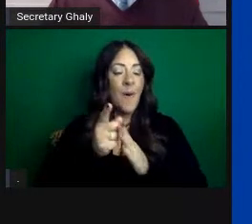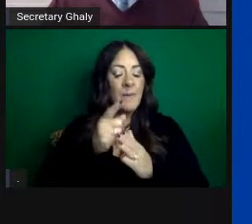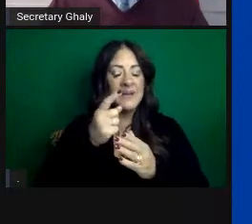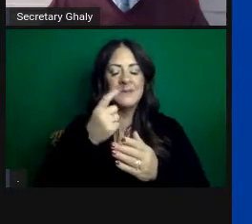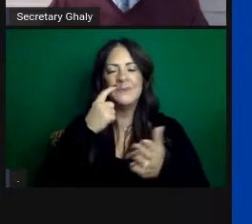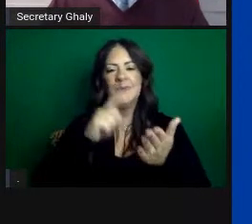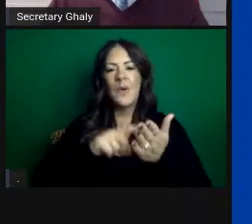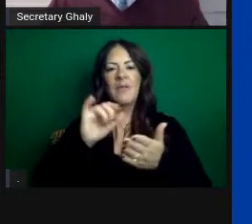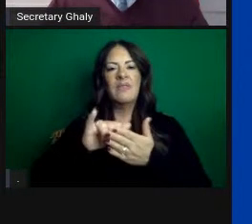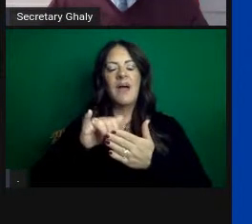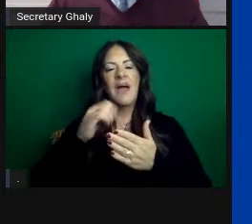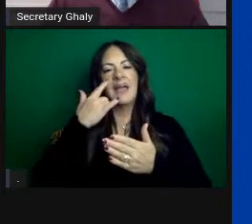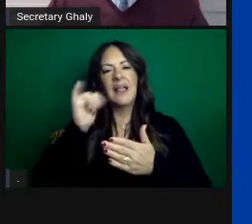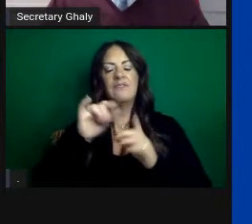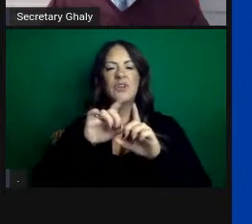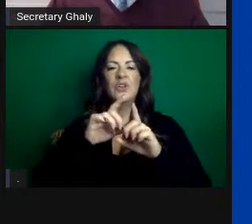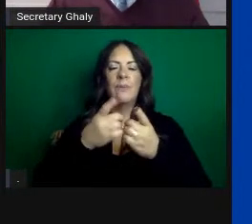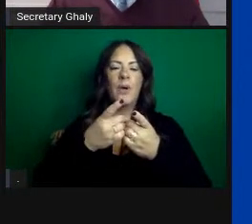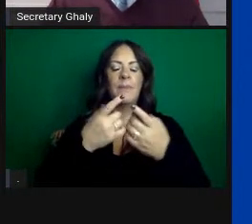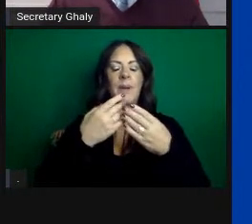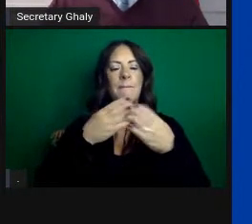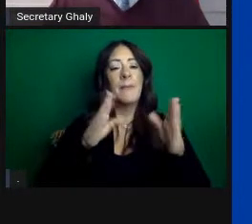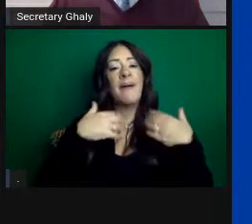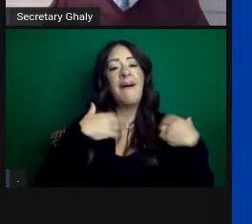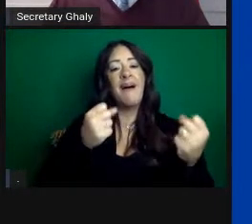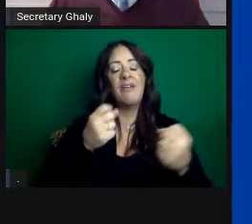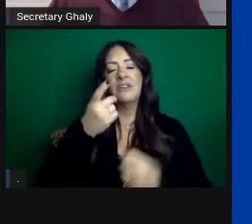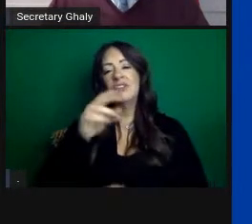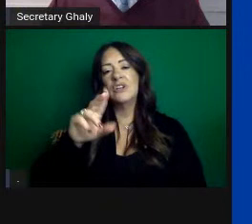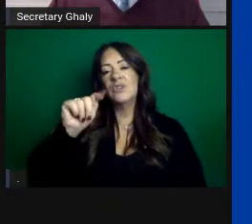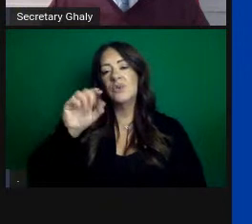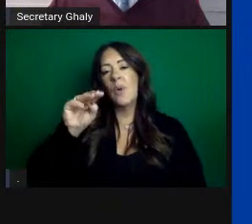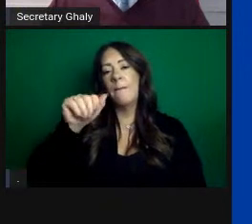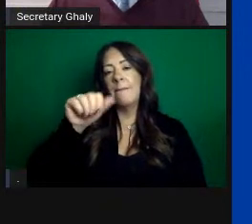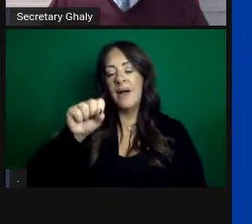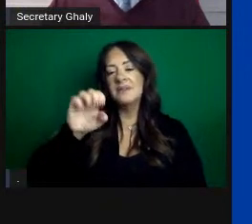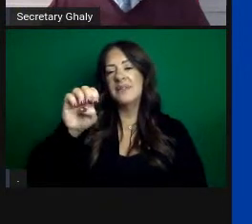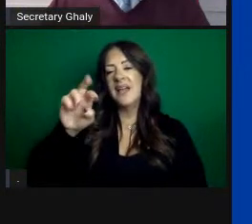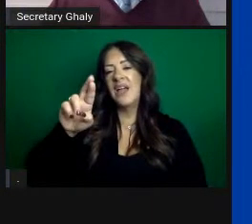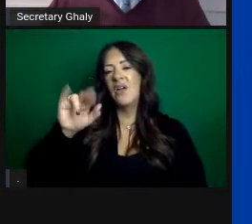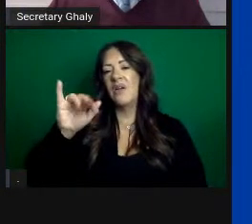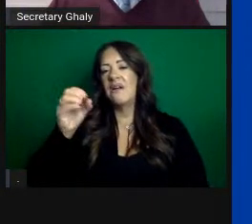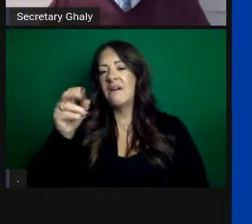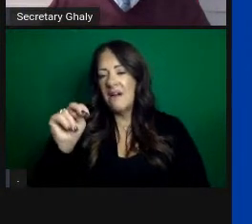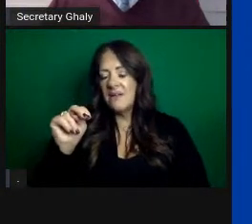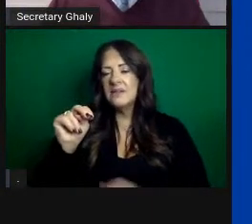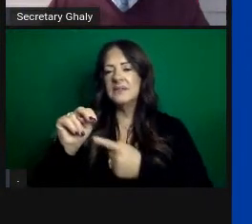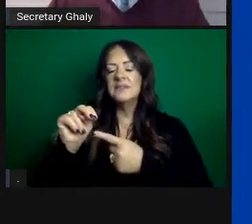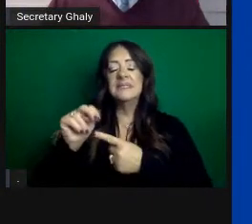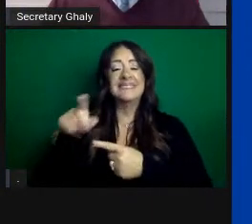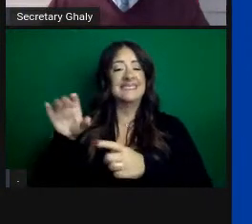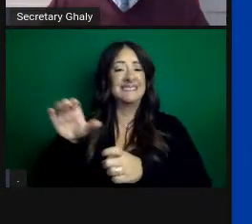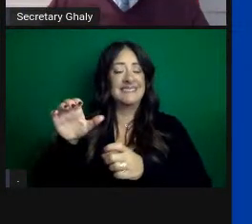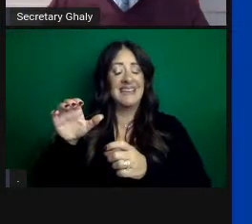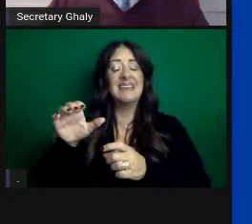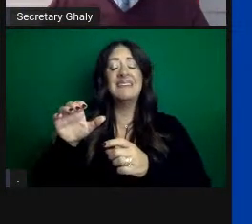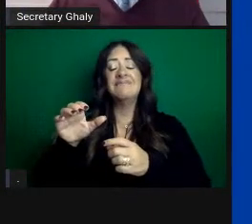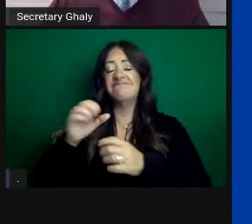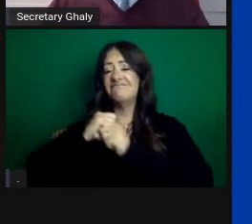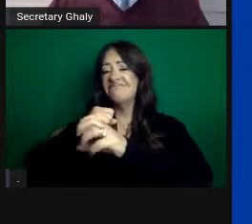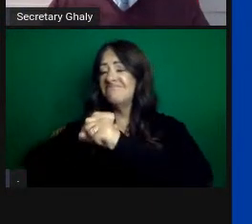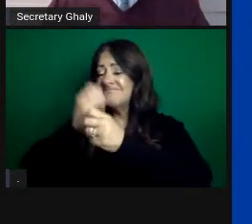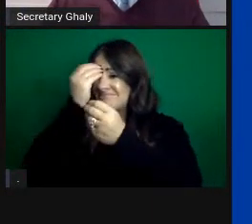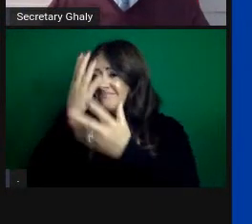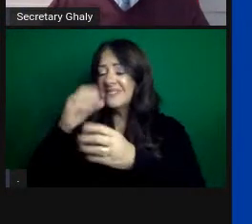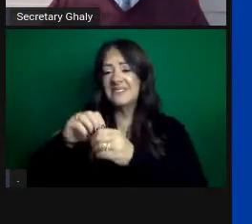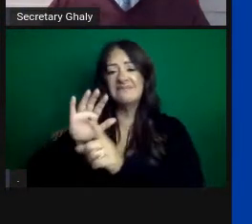Department of Public Health Director, Dr. Tomas Aragon, did do a public service announcement around vaccines